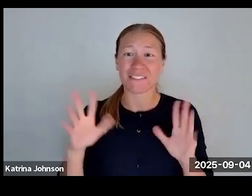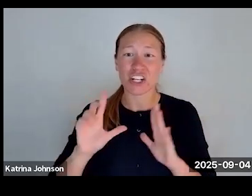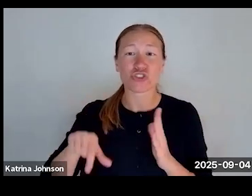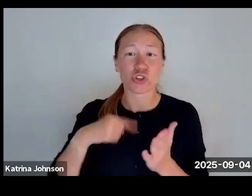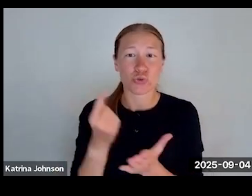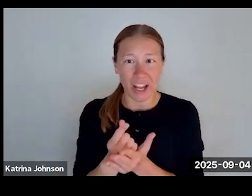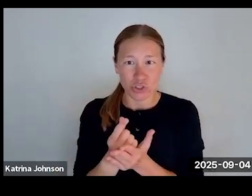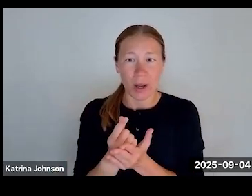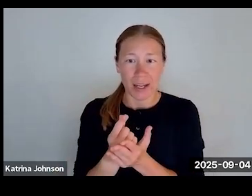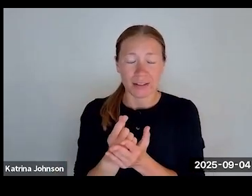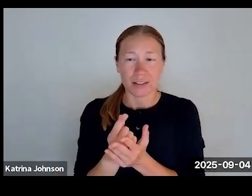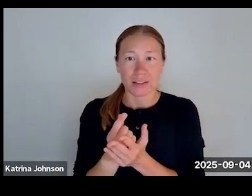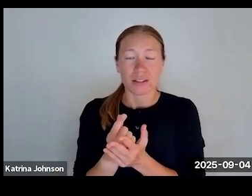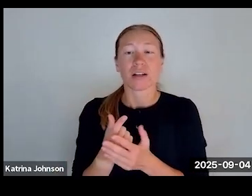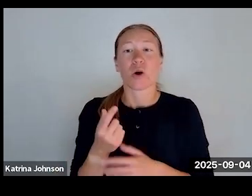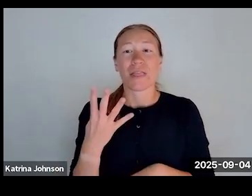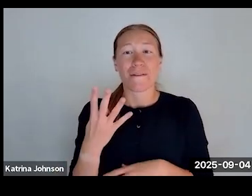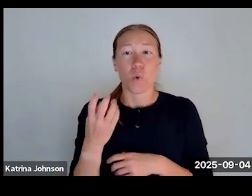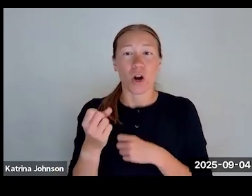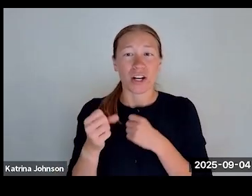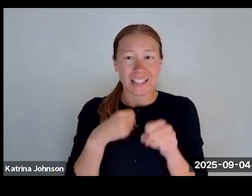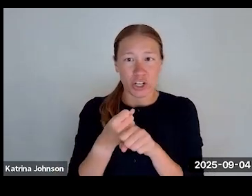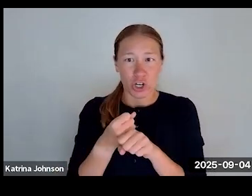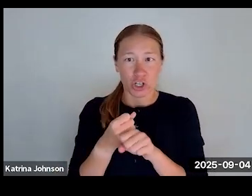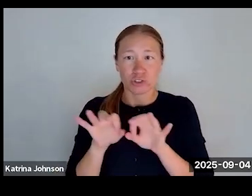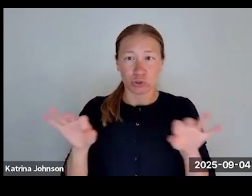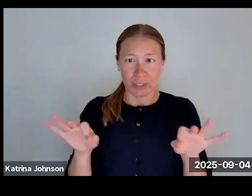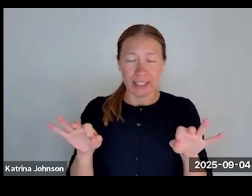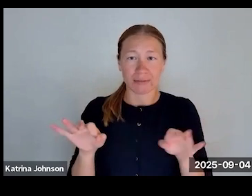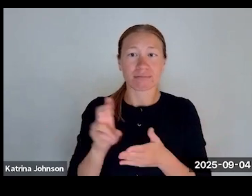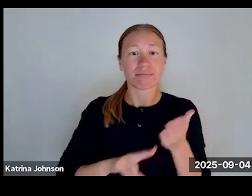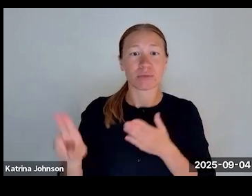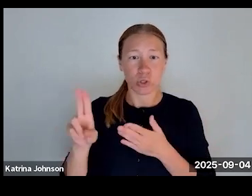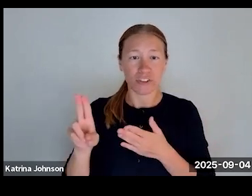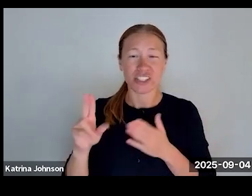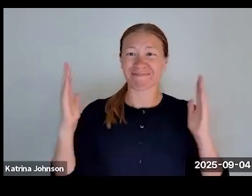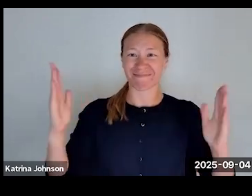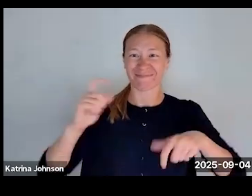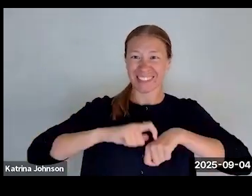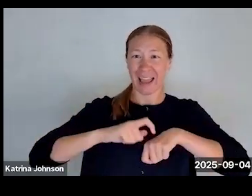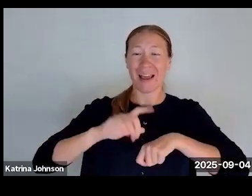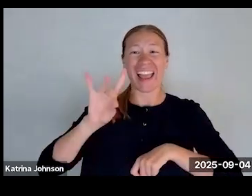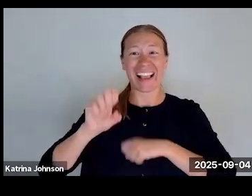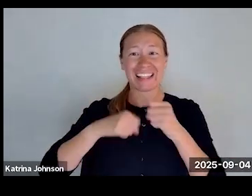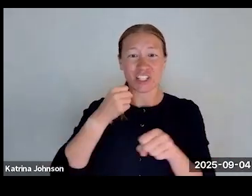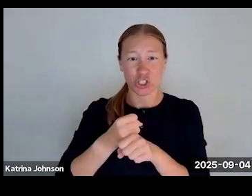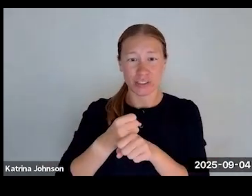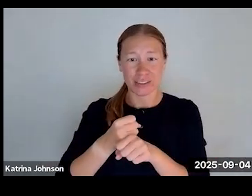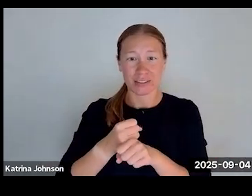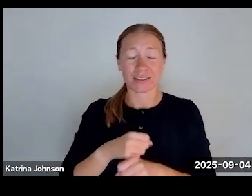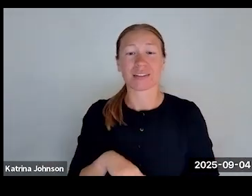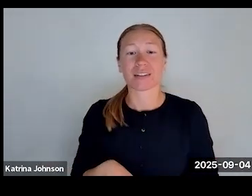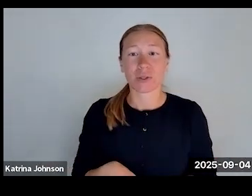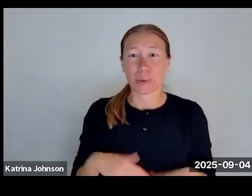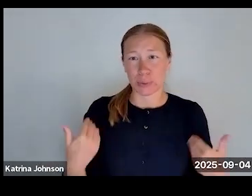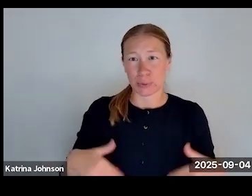4-year university within 8 years. And while 39% of non-disabled adults hold a bachelor's degree